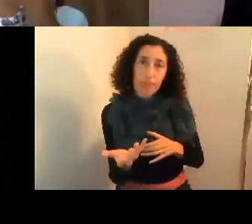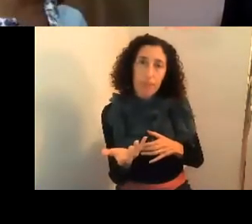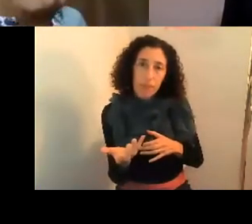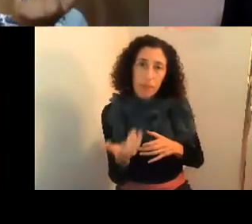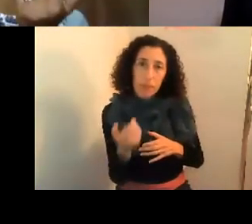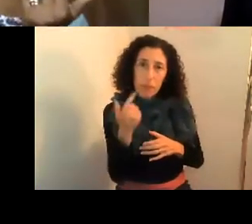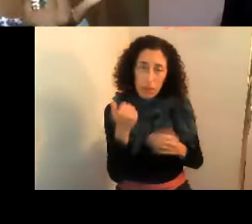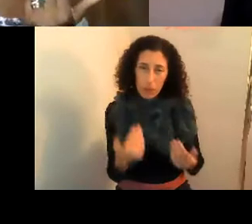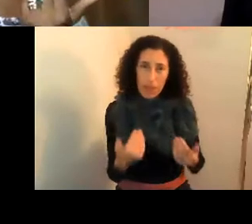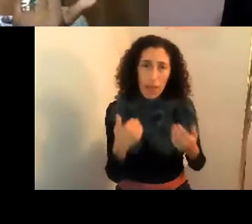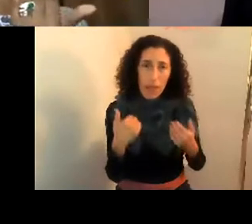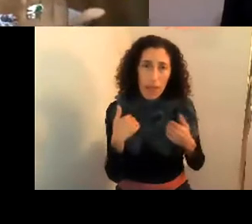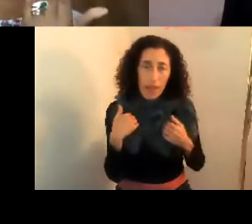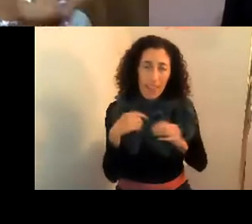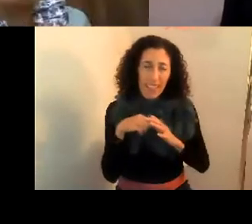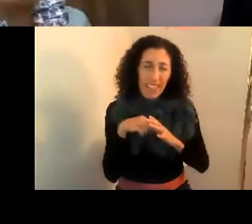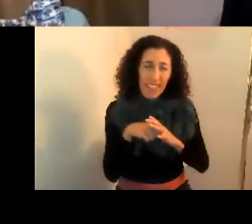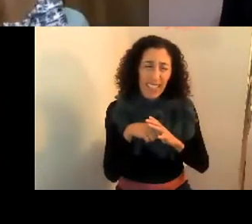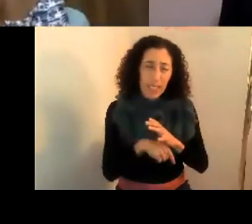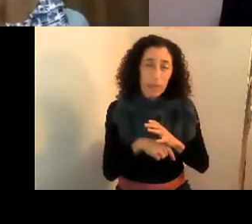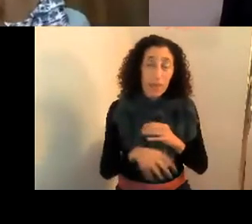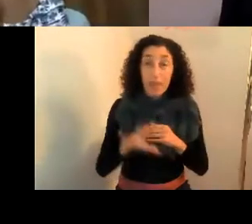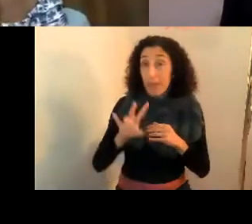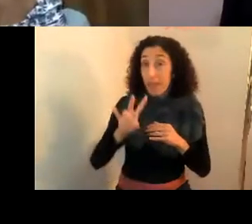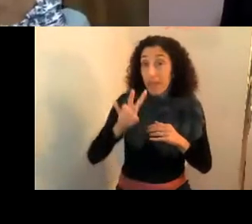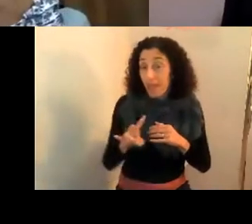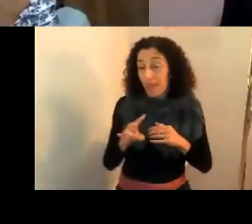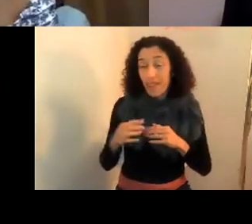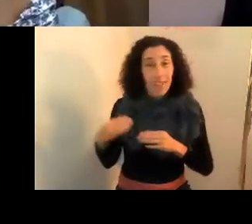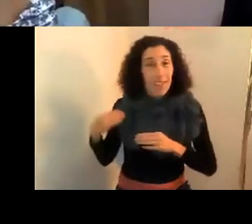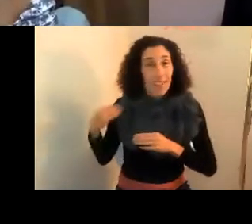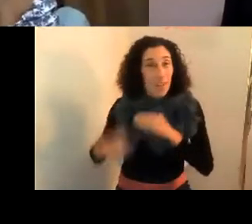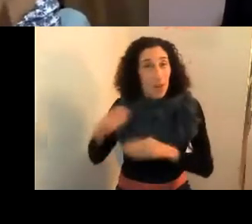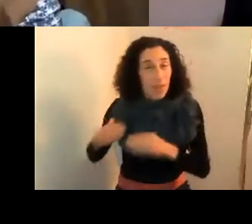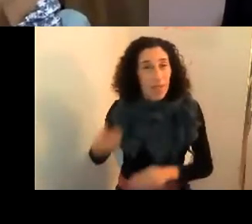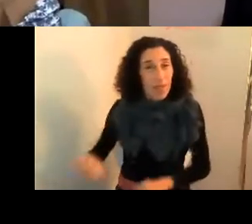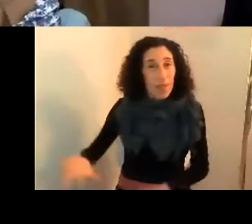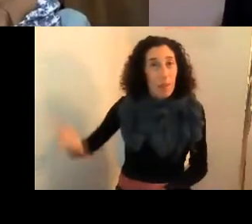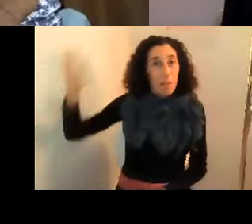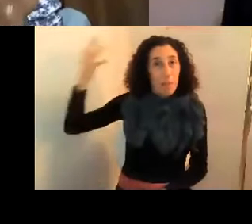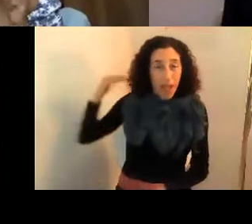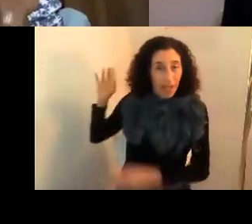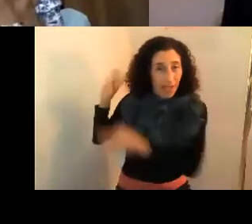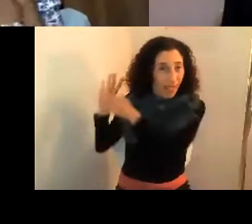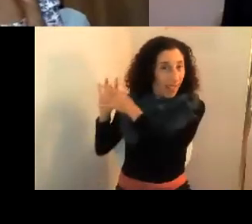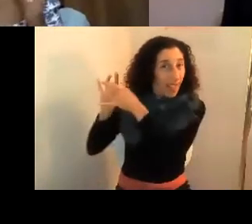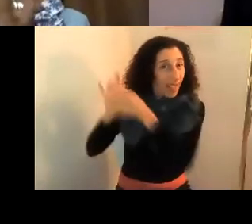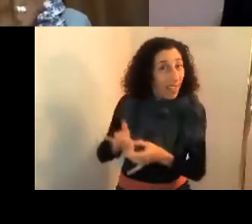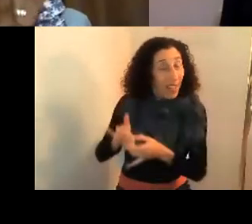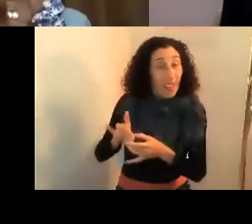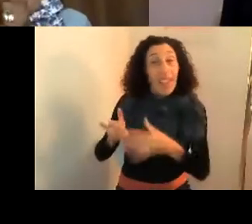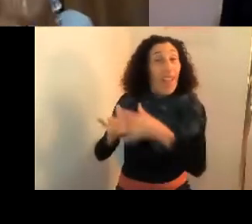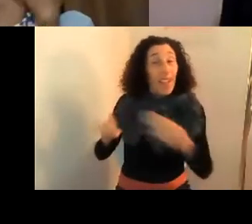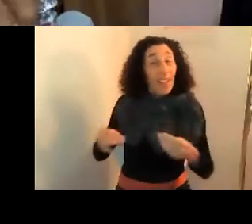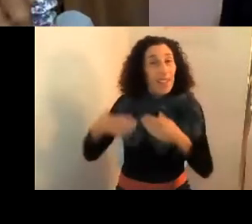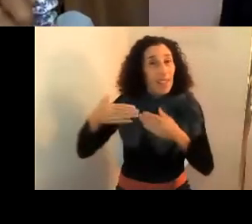that goes seven generations back and projects seven generations into the future. And I think the challenge